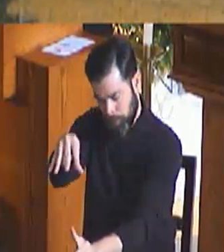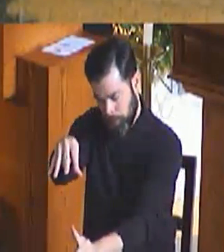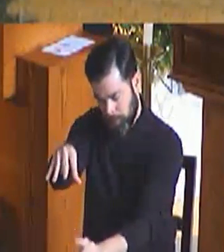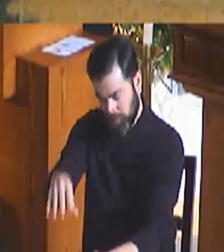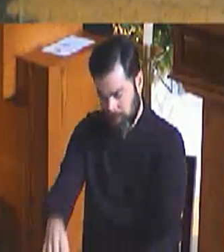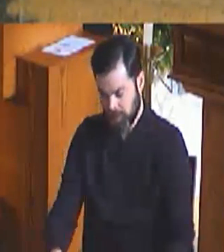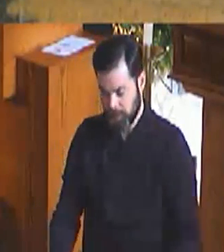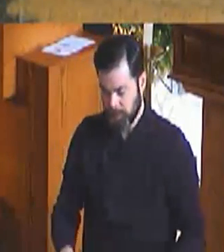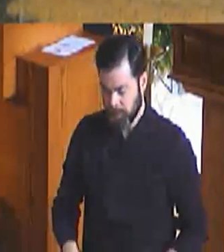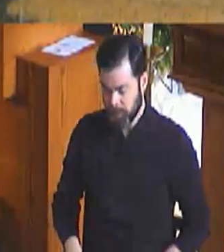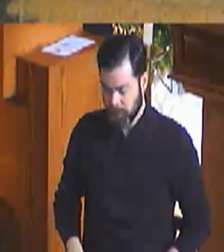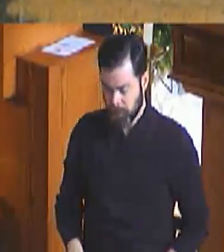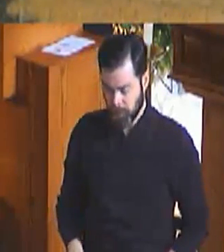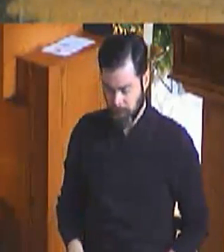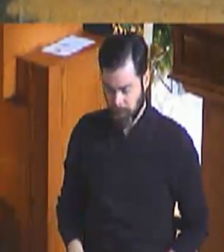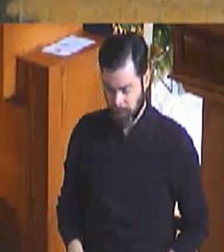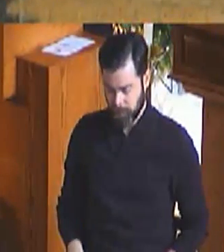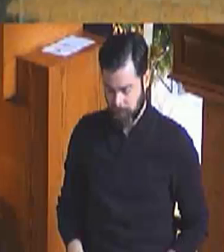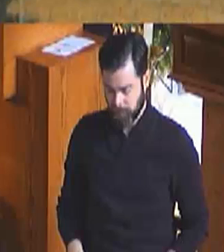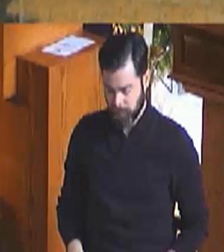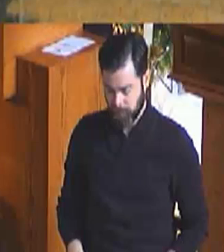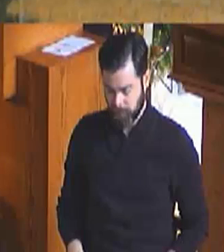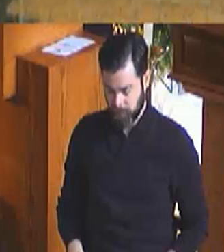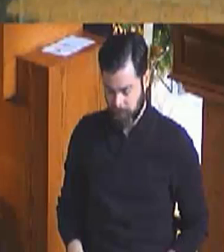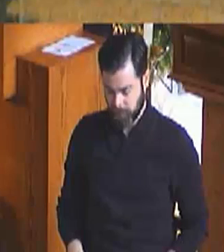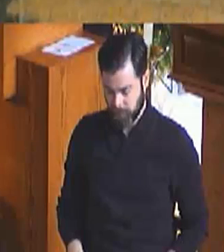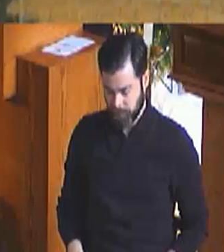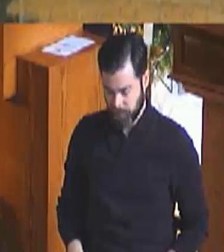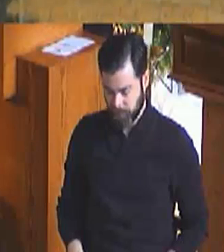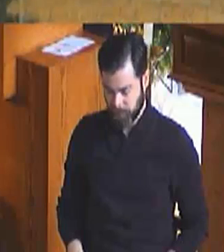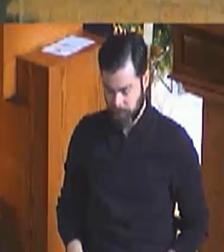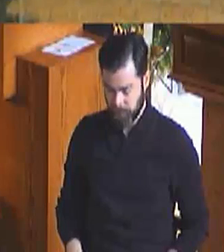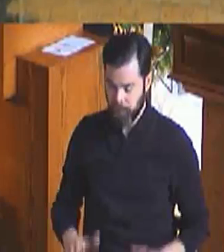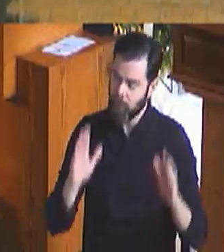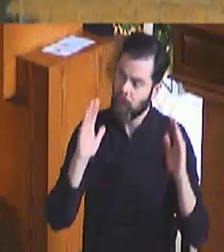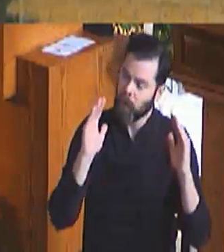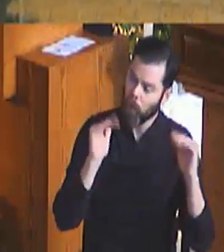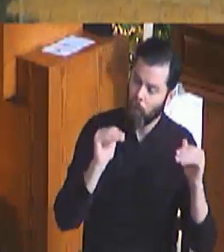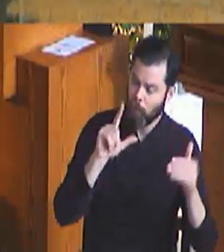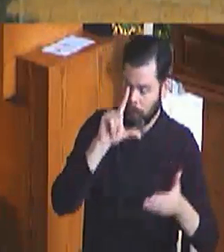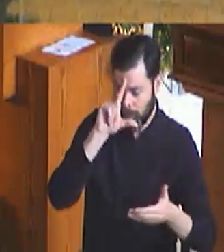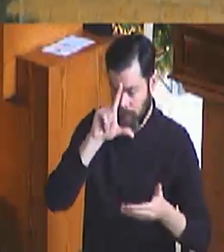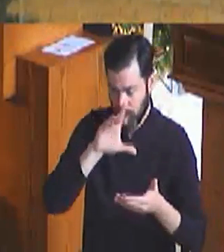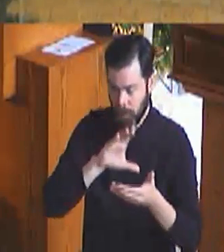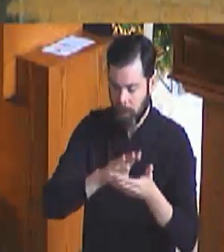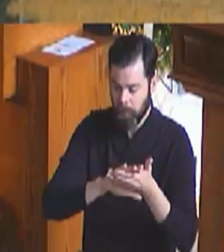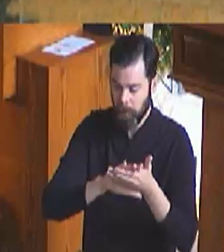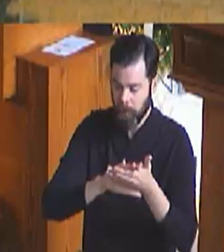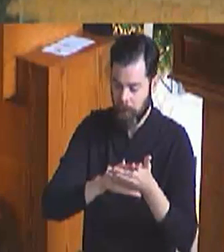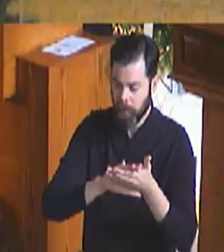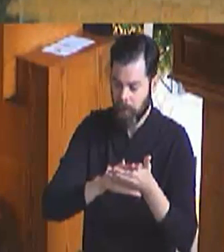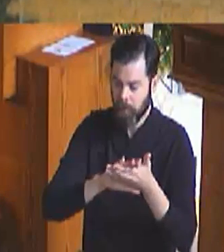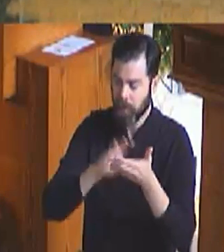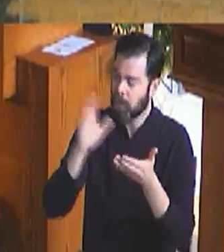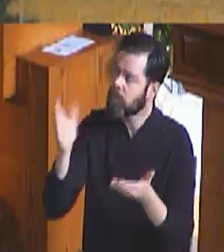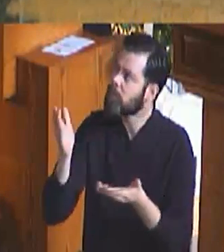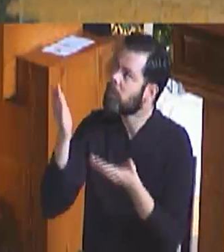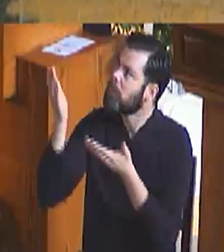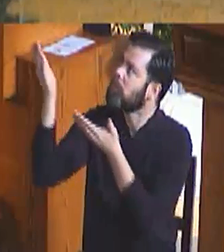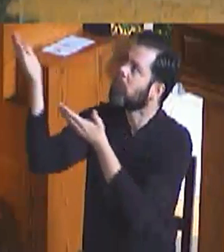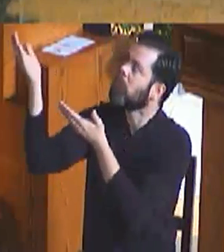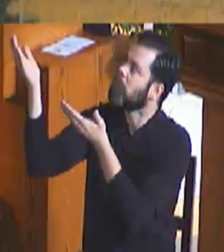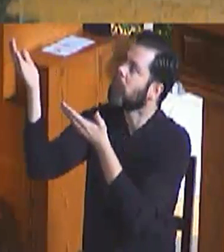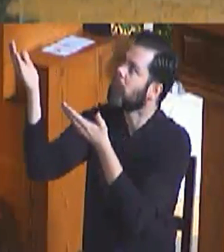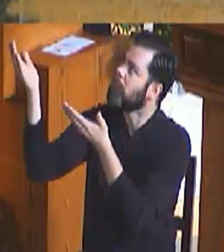We place our hope and faith in the healing power of